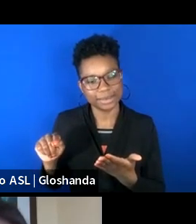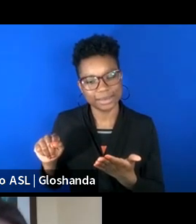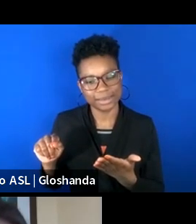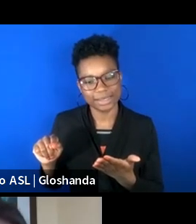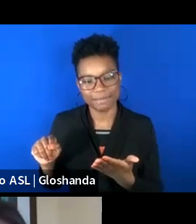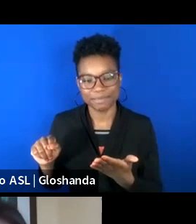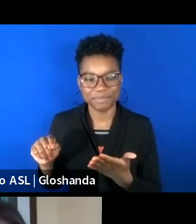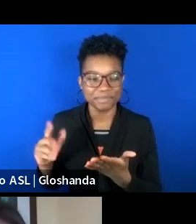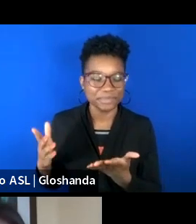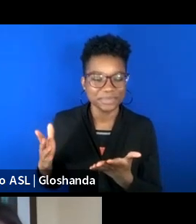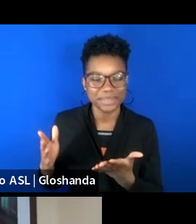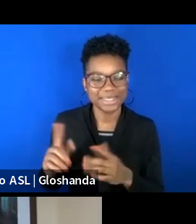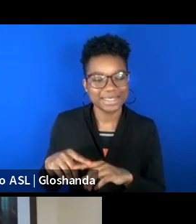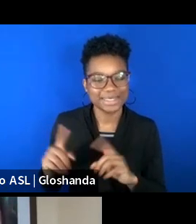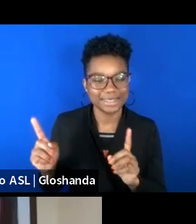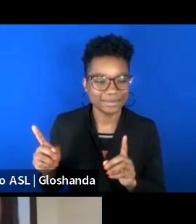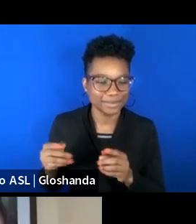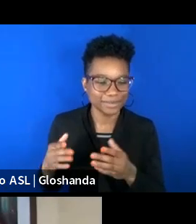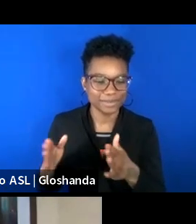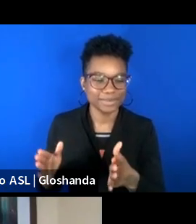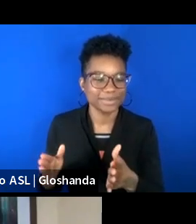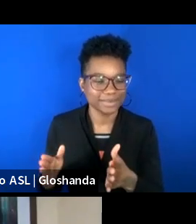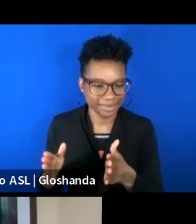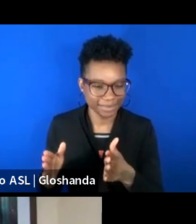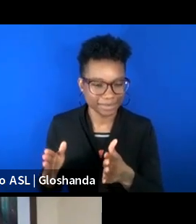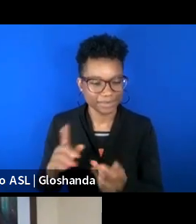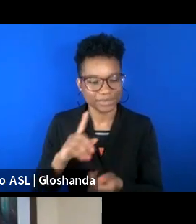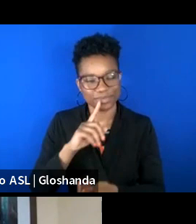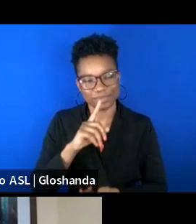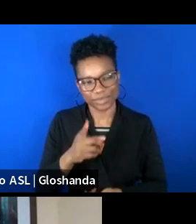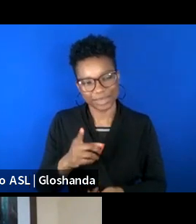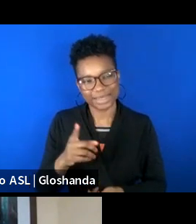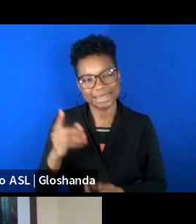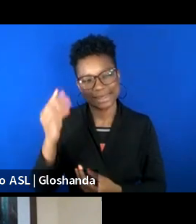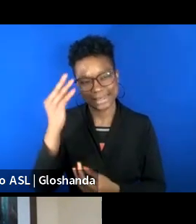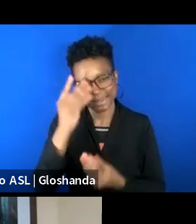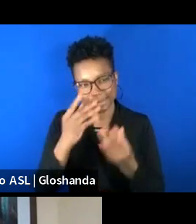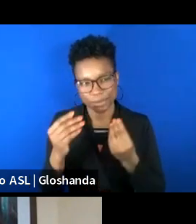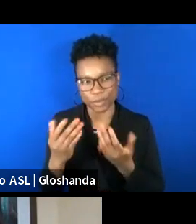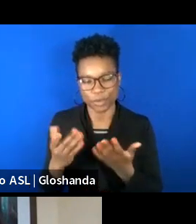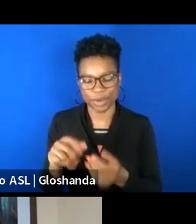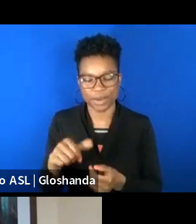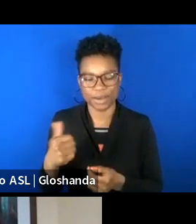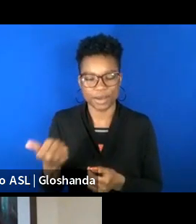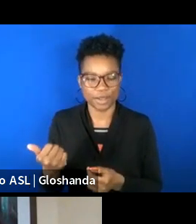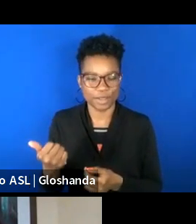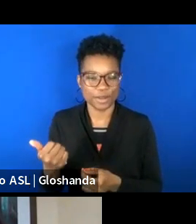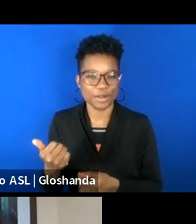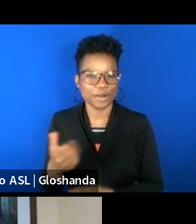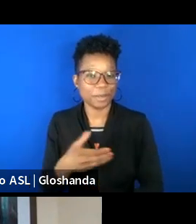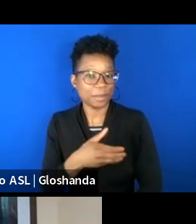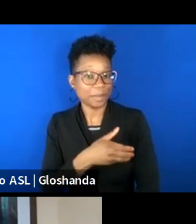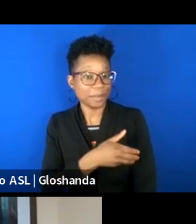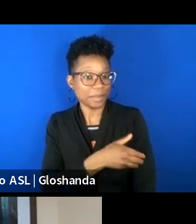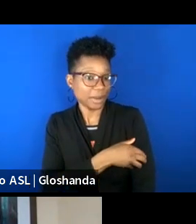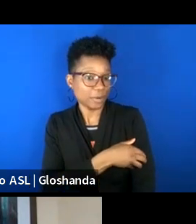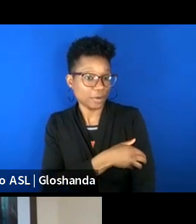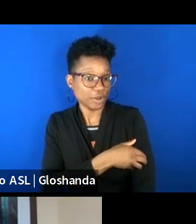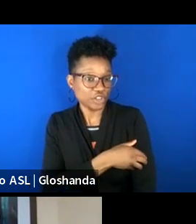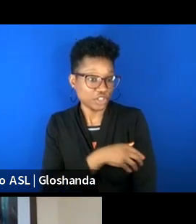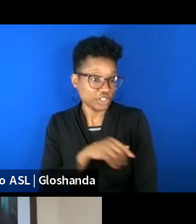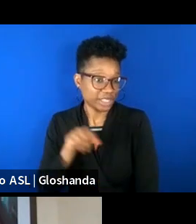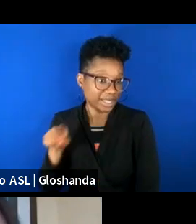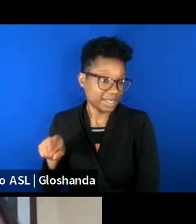a new light, right? Really just think about, what other powers does this